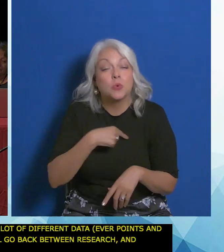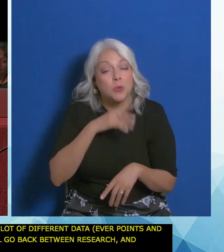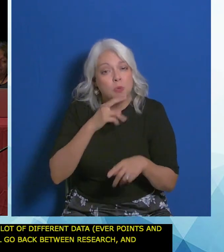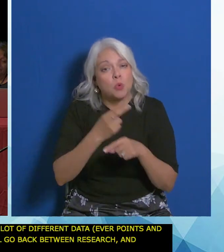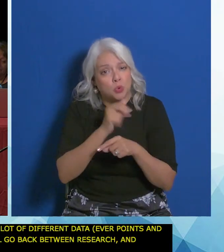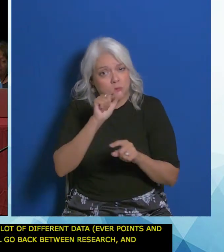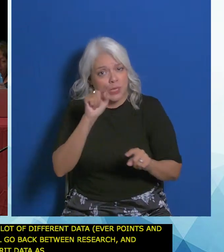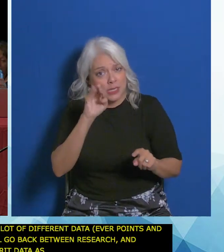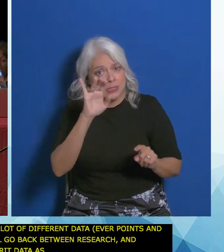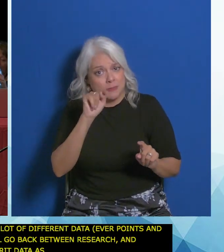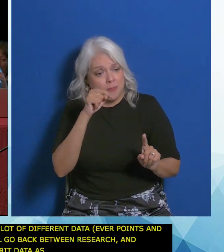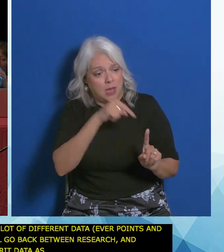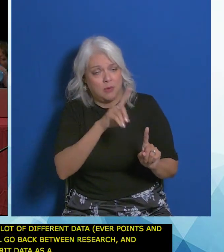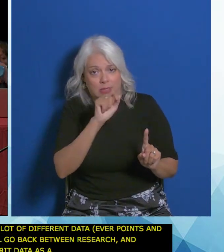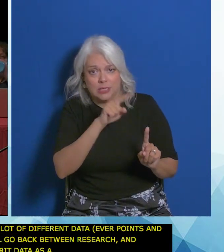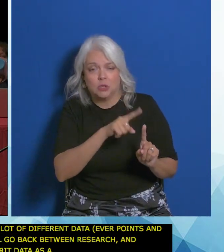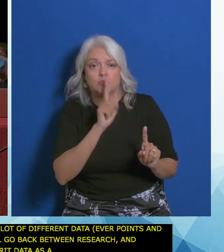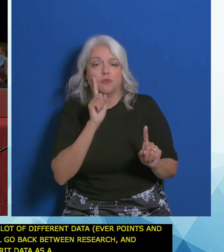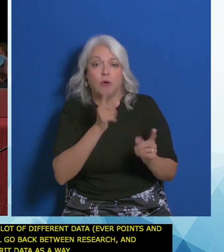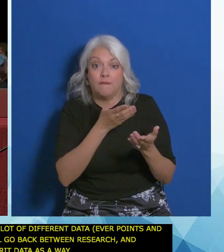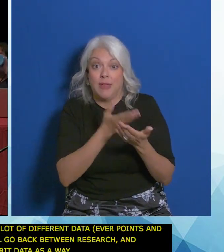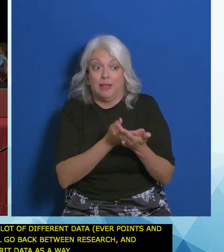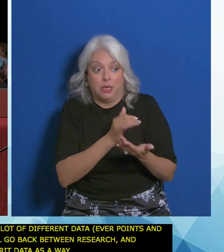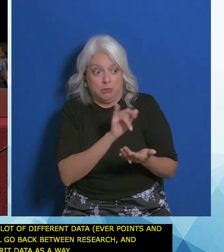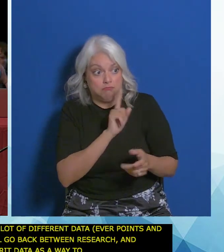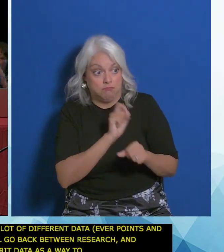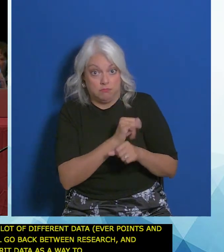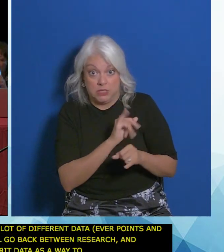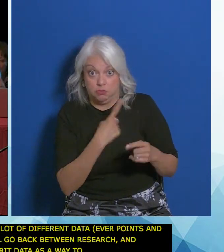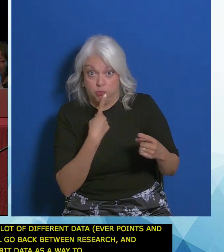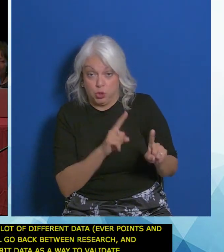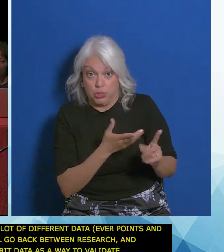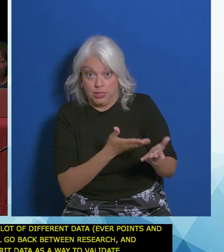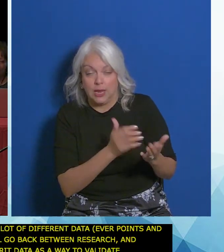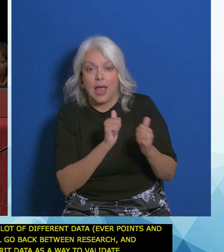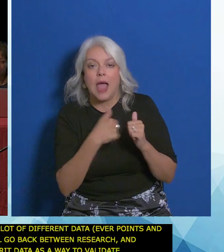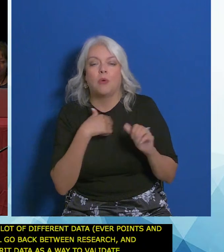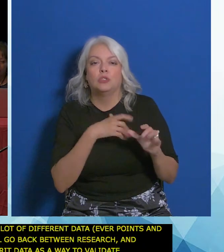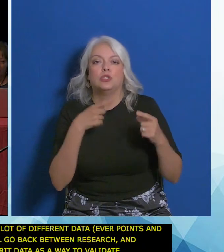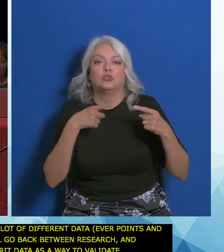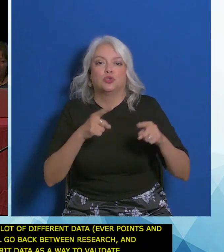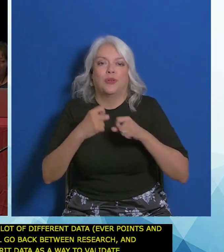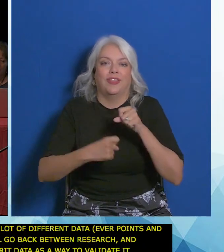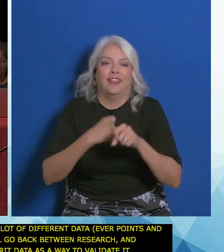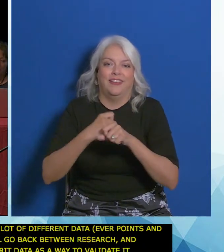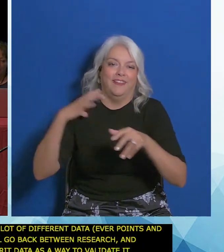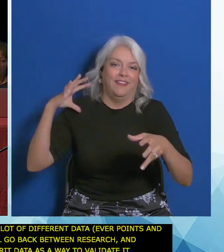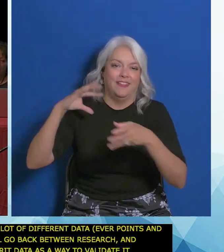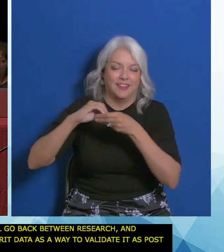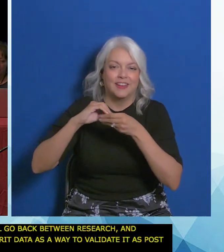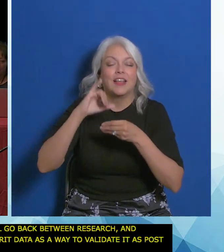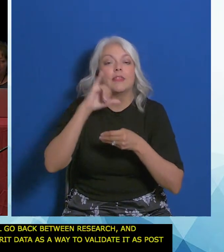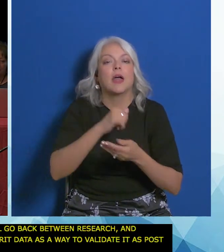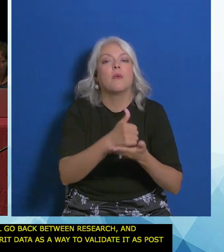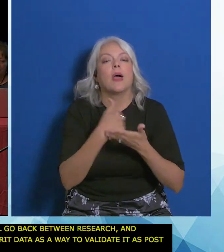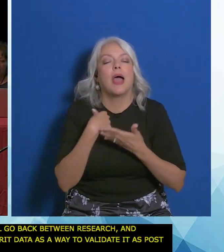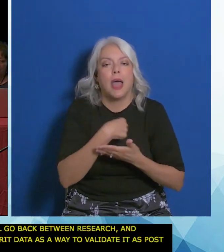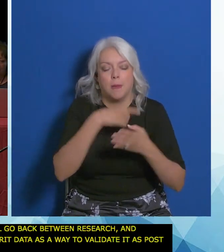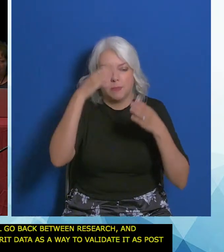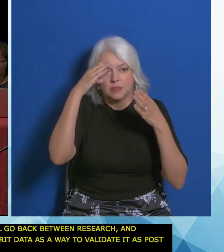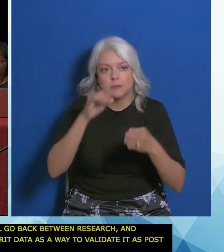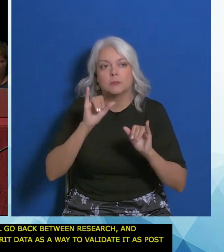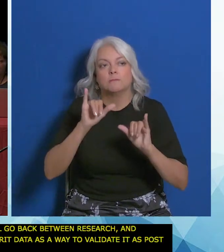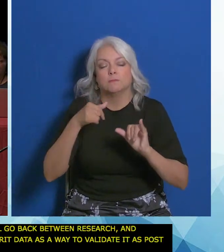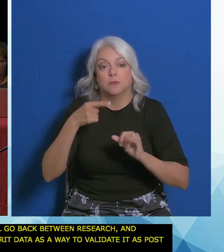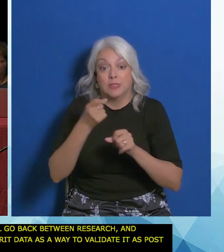as a way to validate its post at that point, how we did throughout the year. And that will inform the focus of our changes of